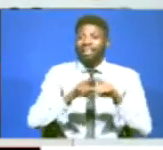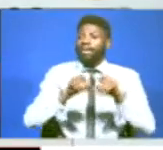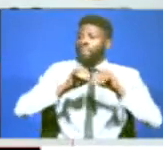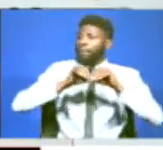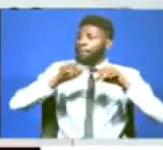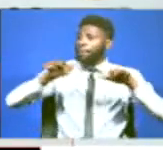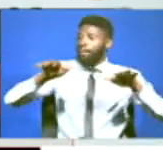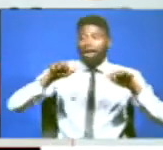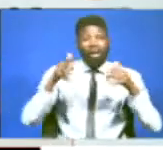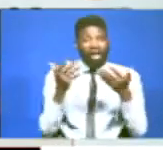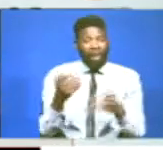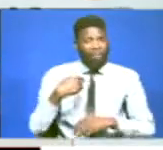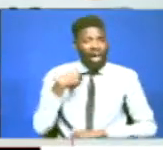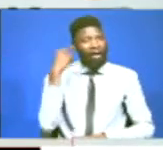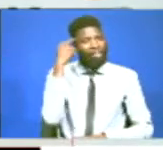I think